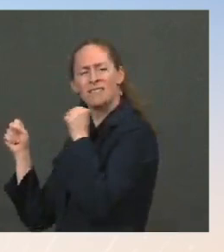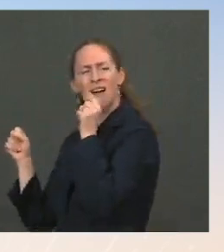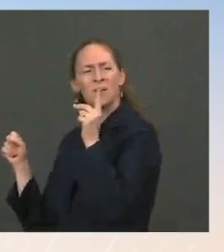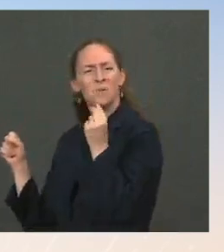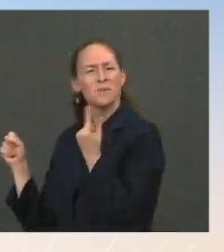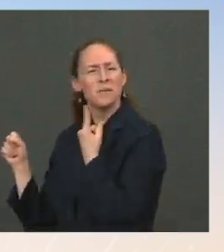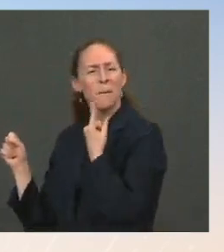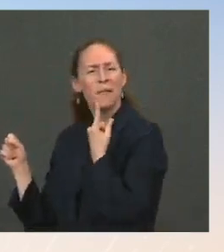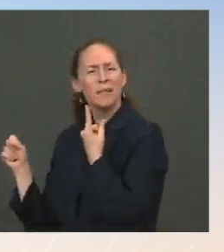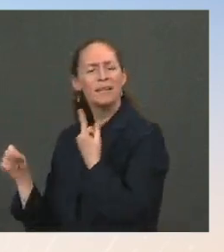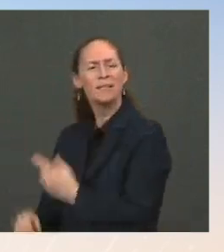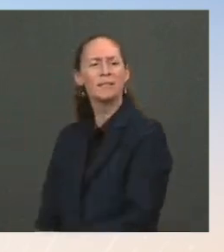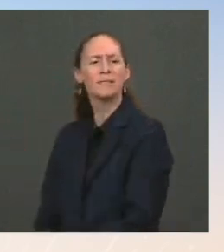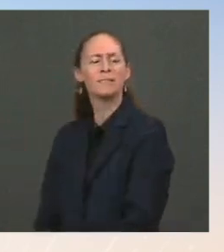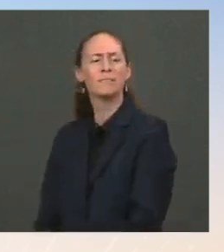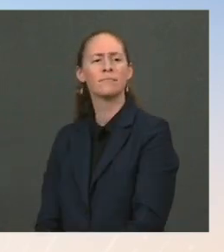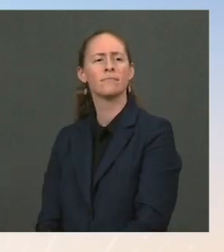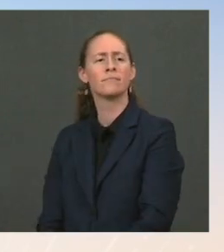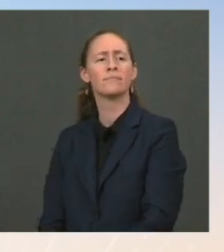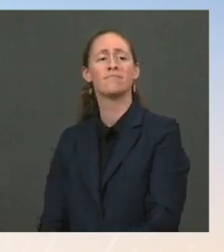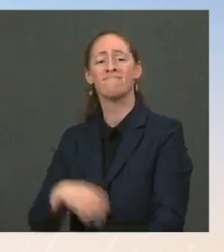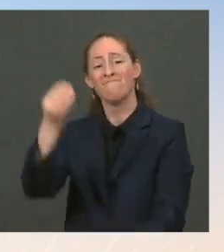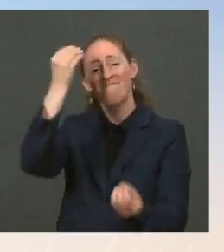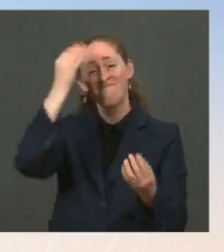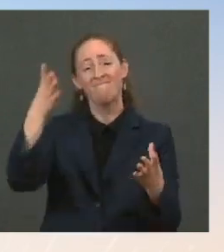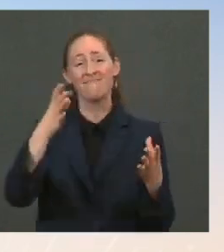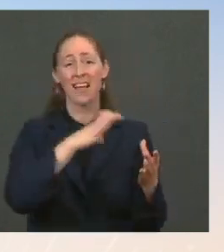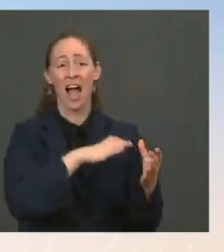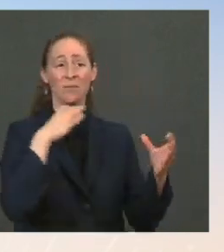what we're constantly Congress is hearing. A separate body.